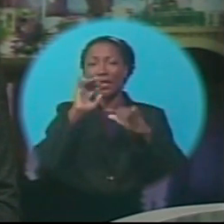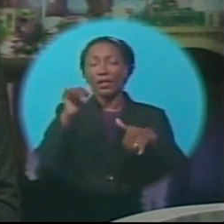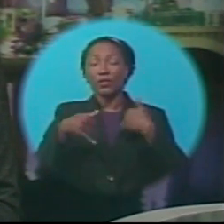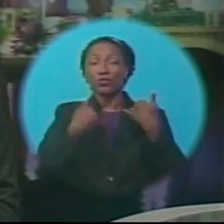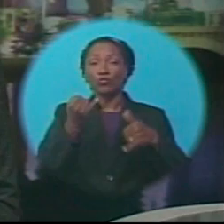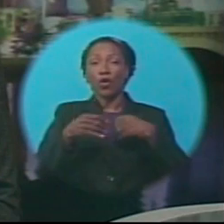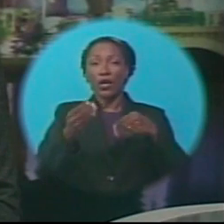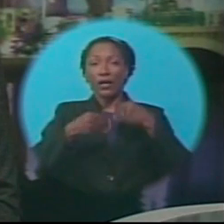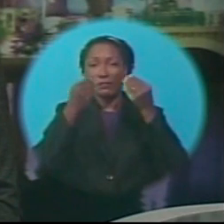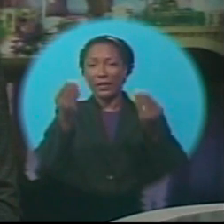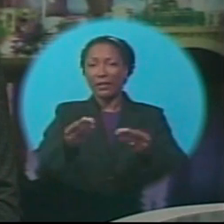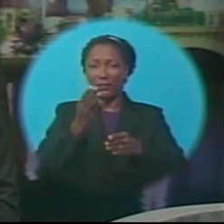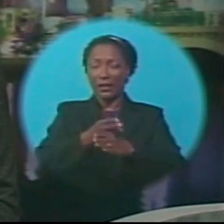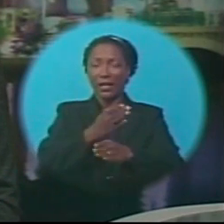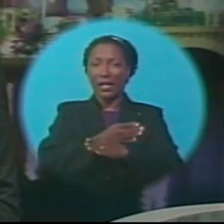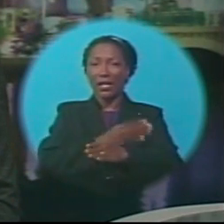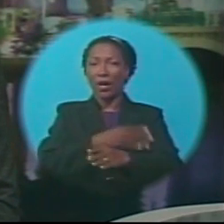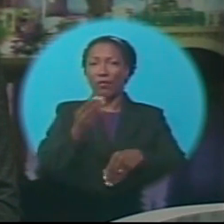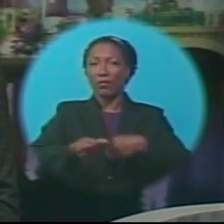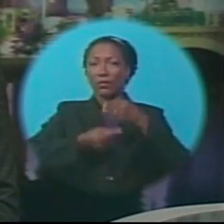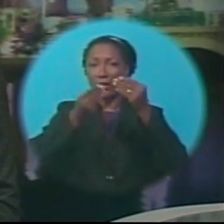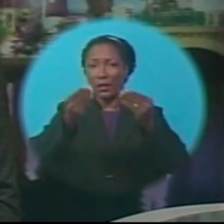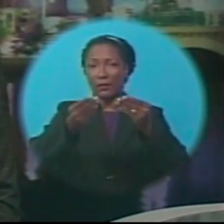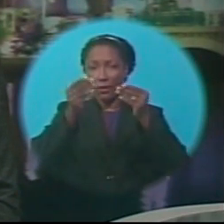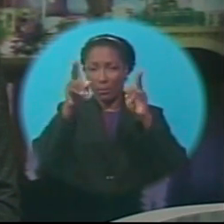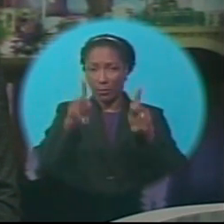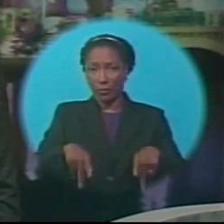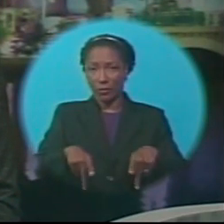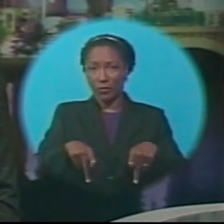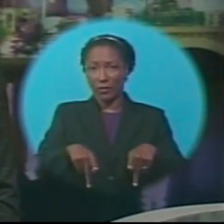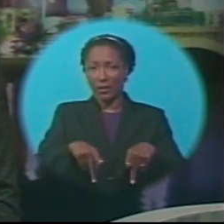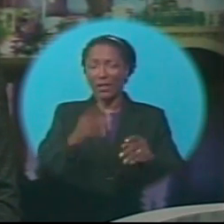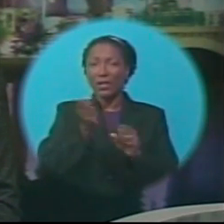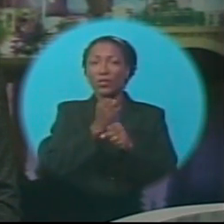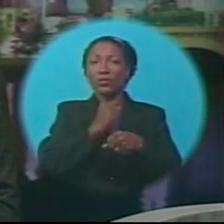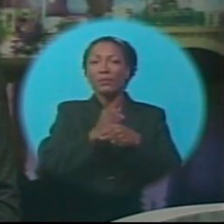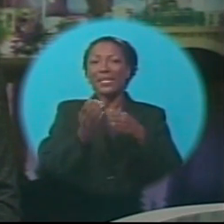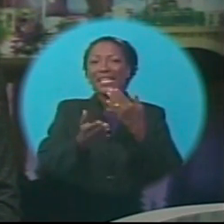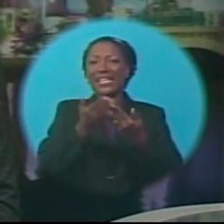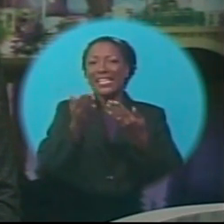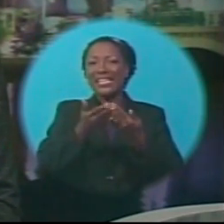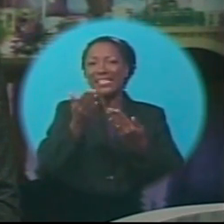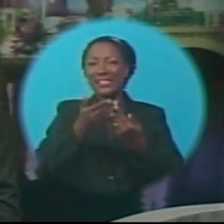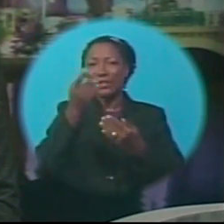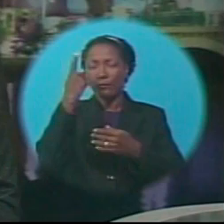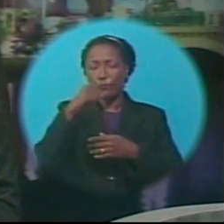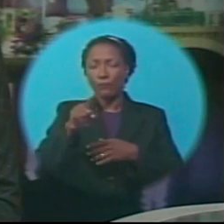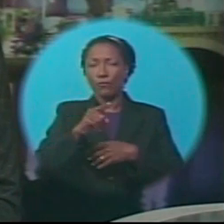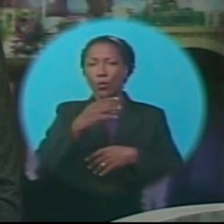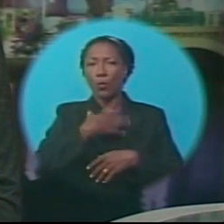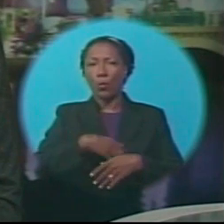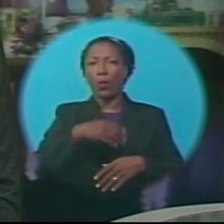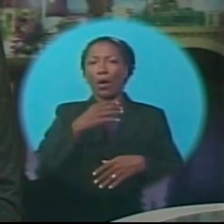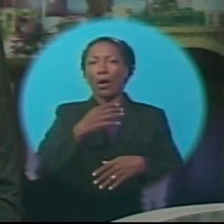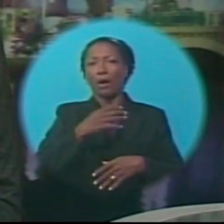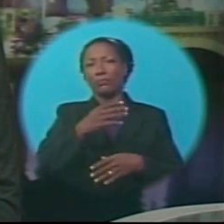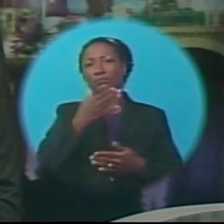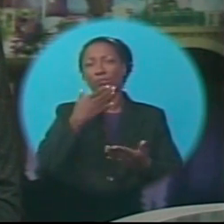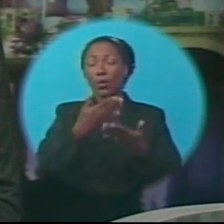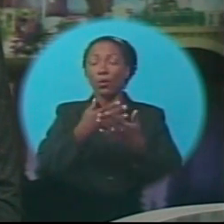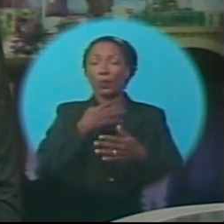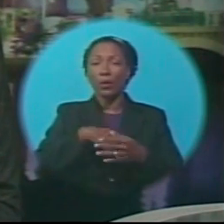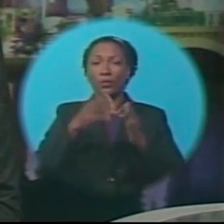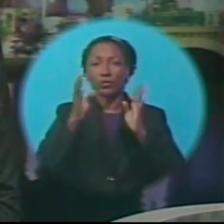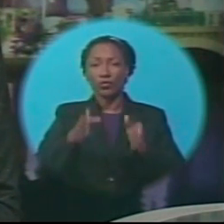Philanthropy." It dealt with the whole business of making it easier for charities, well-wishers and others to contribute to Barbados. Tonight we'll take a